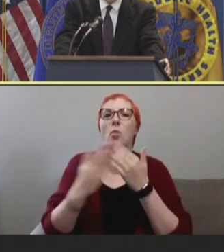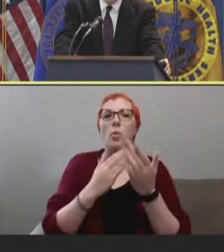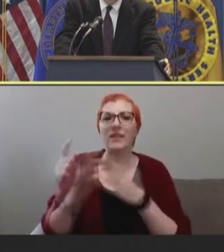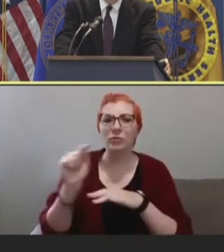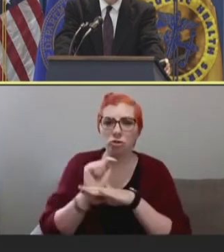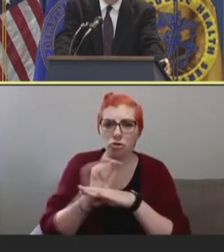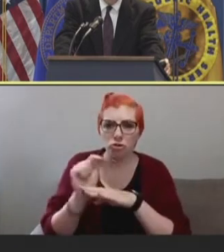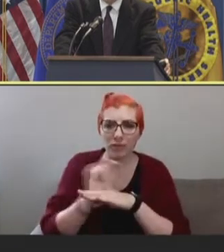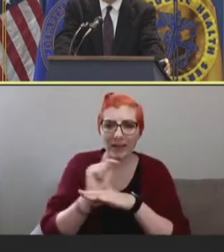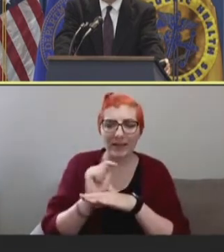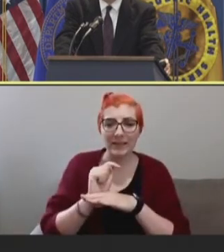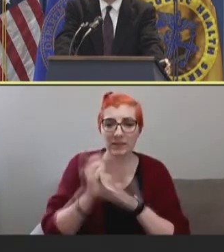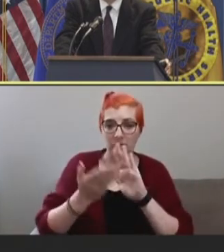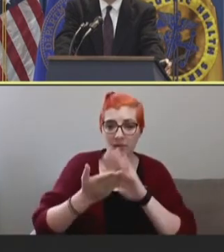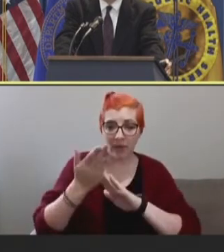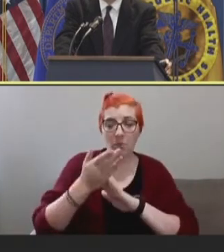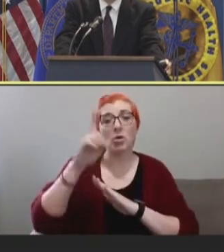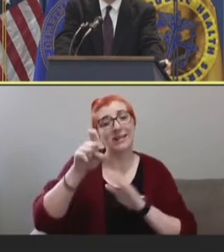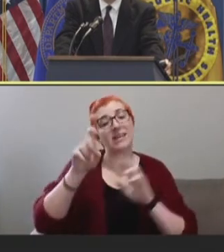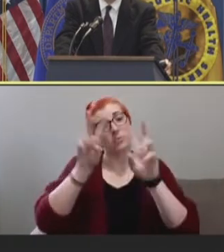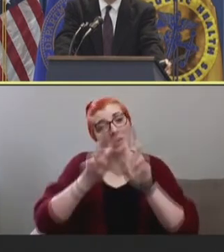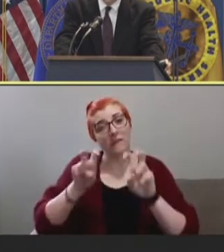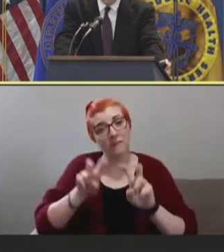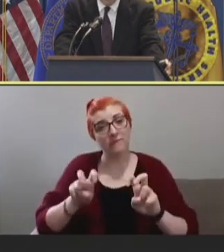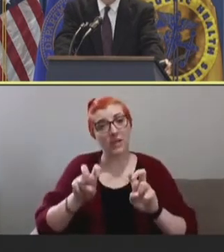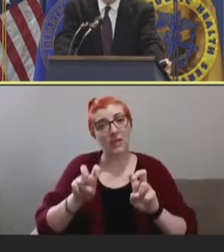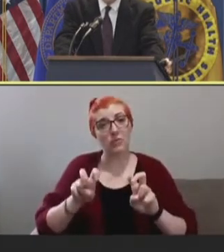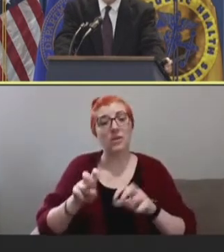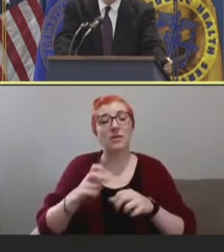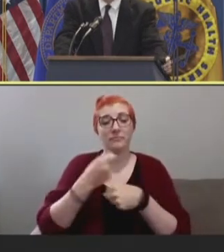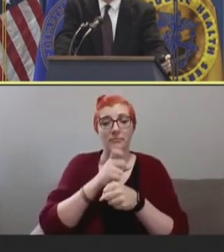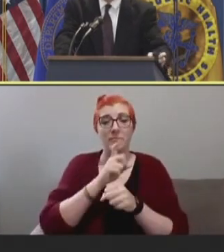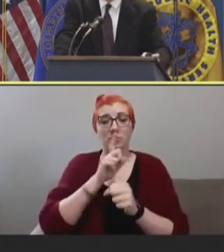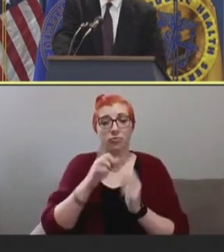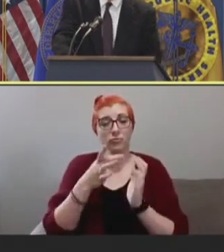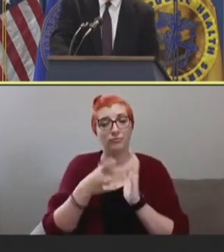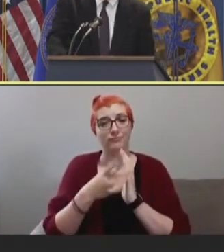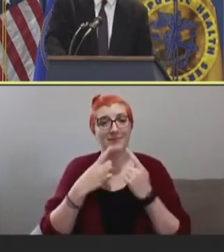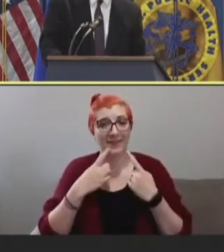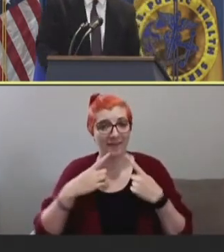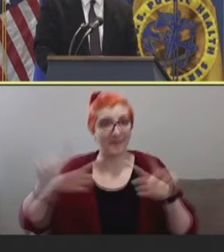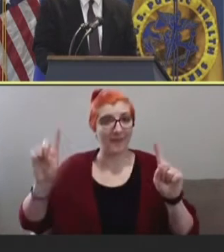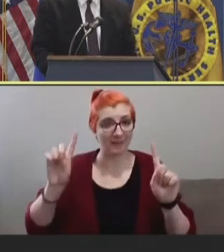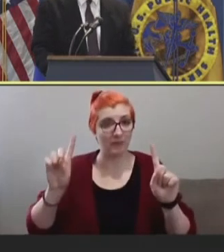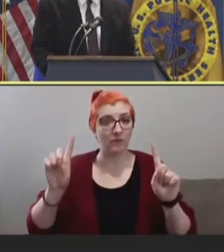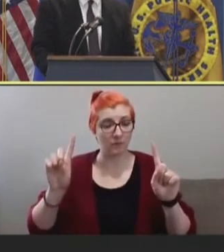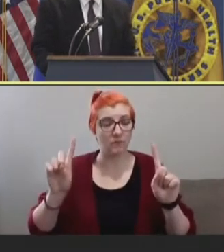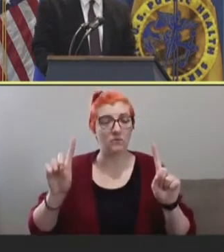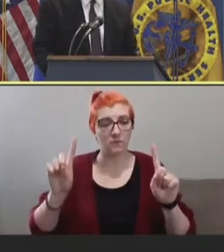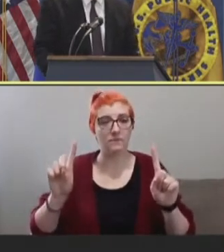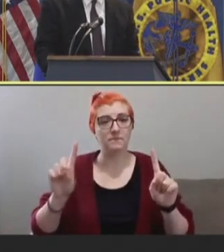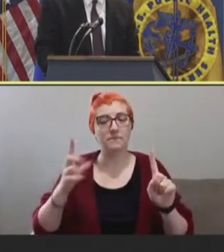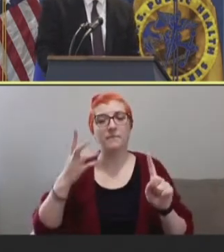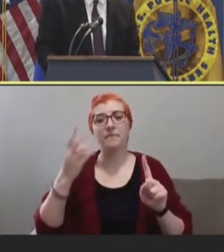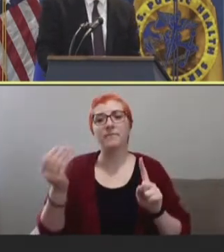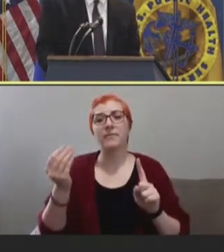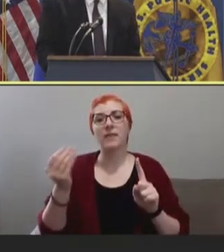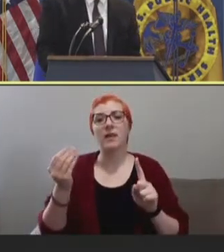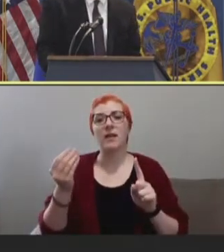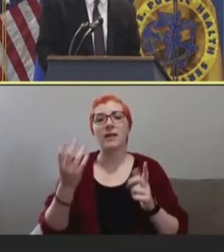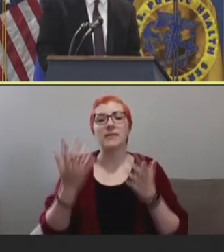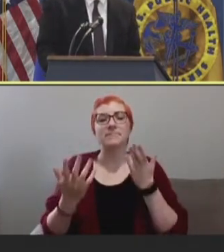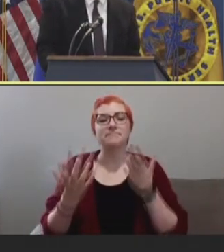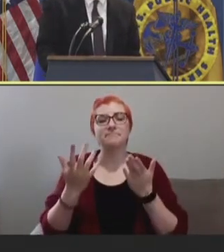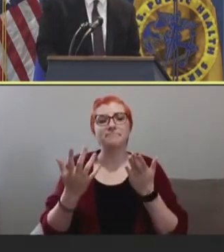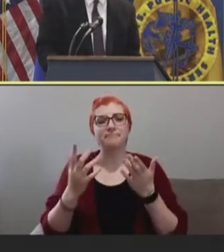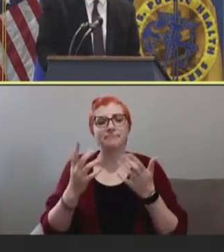together should also be evaluated to better understand its effectiveness and to understand how we can perhaps adapt that to other vaccines